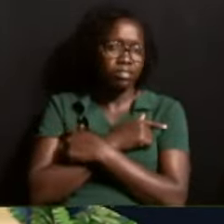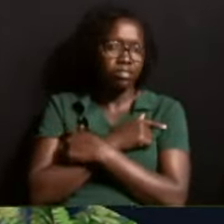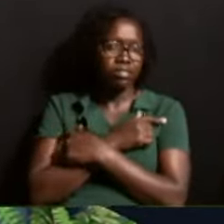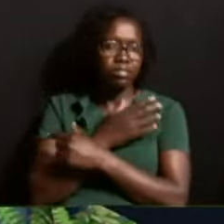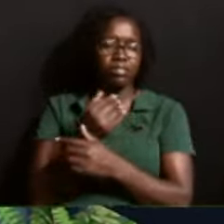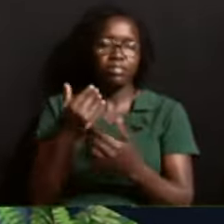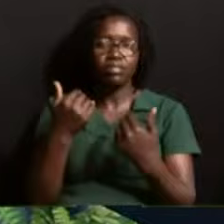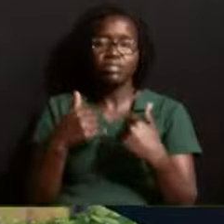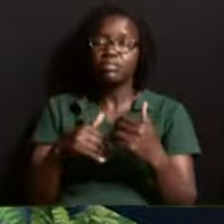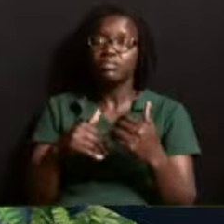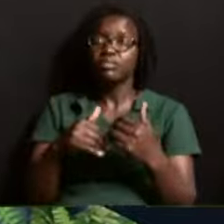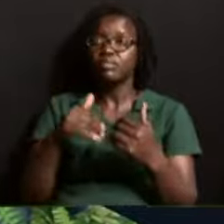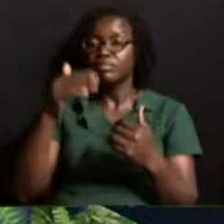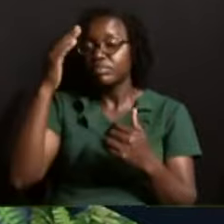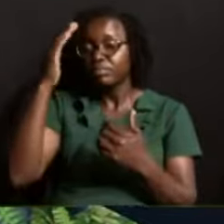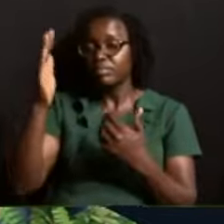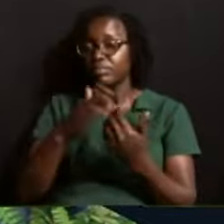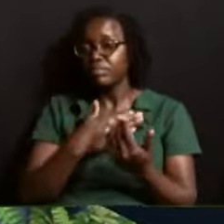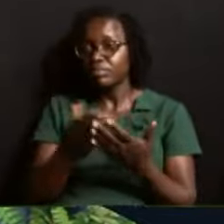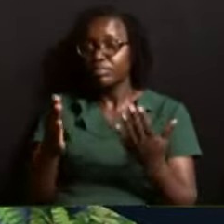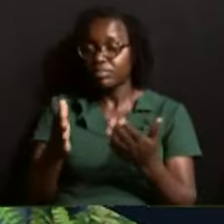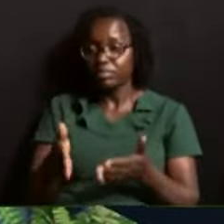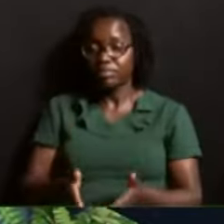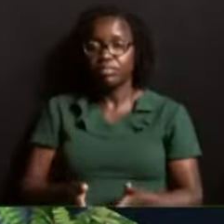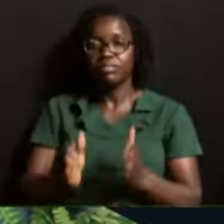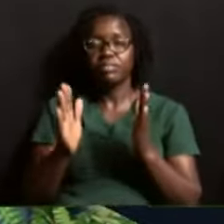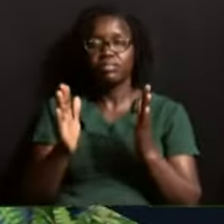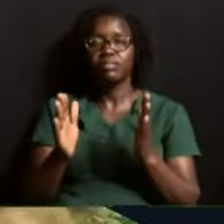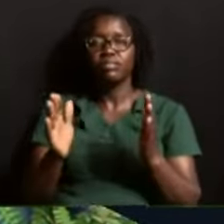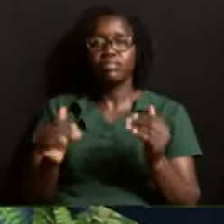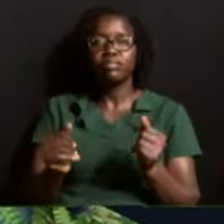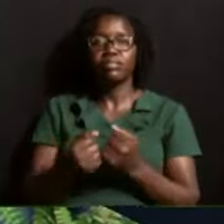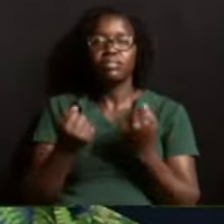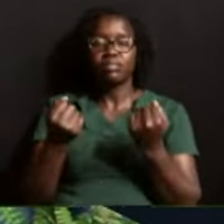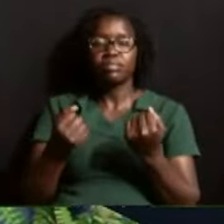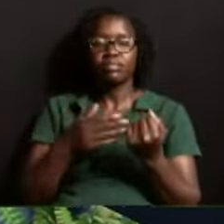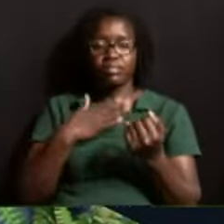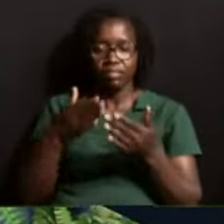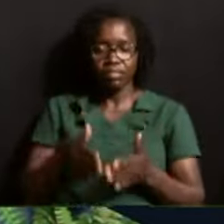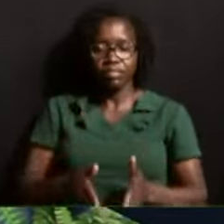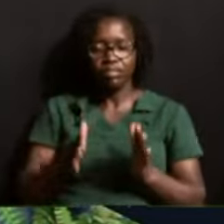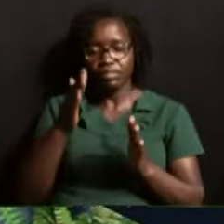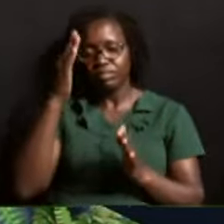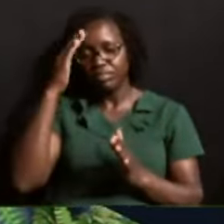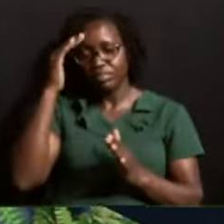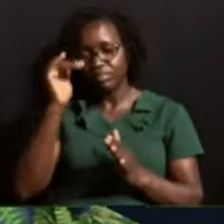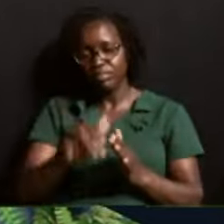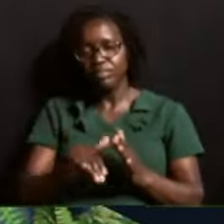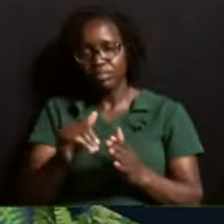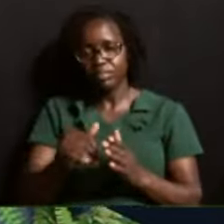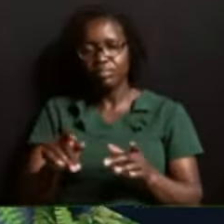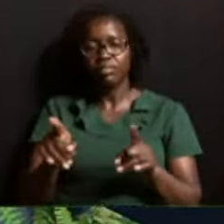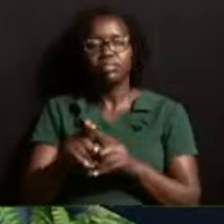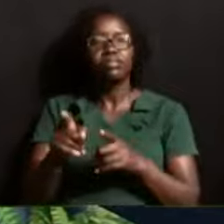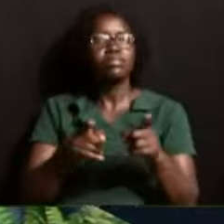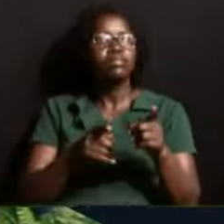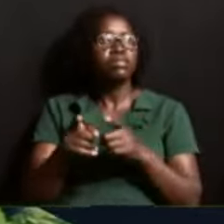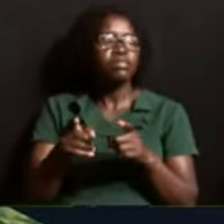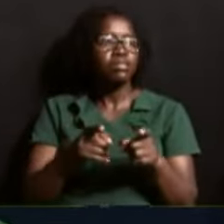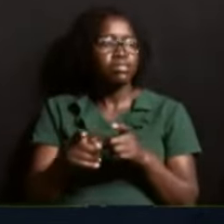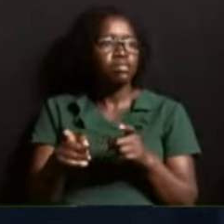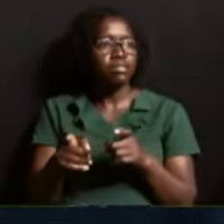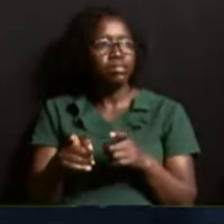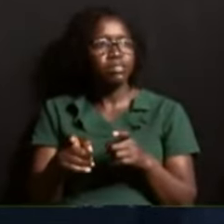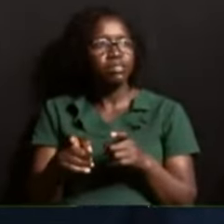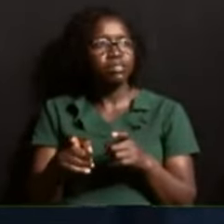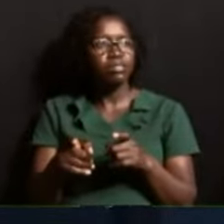able. Whatever it is that he allows to come my way, I know that he is still in control.